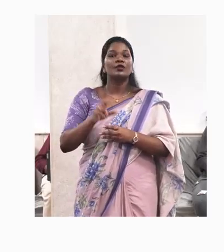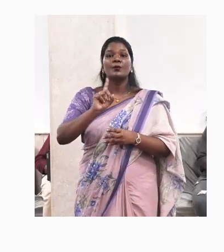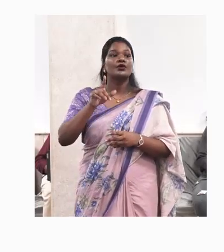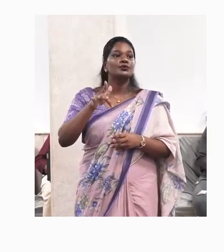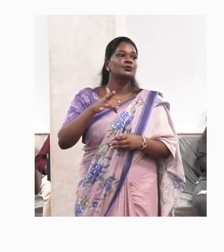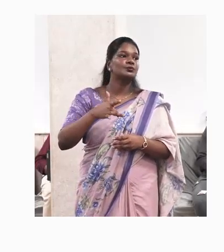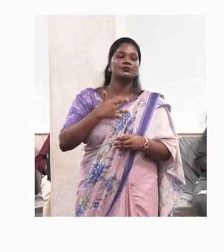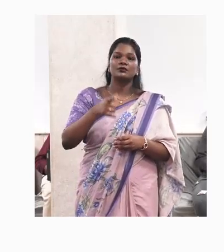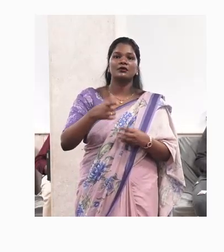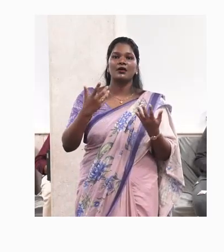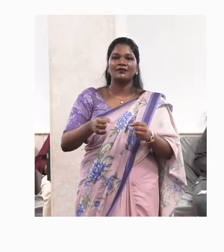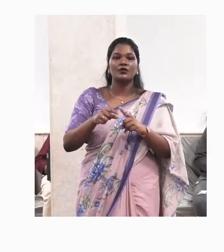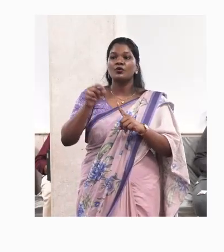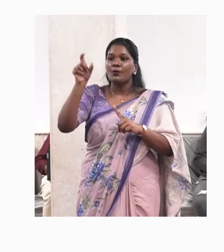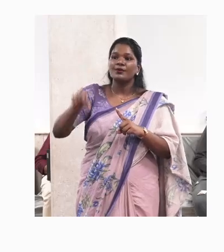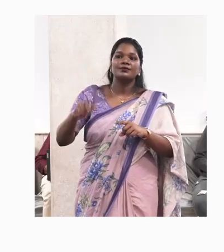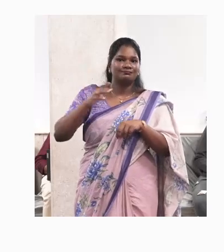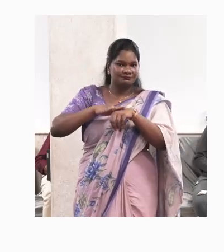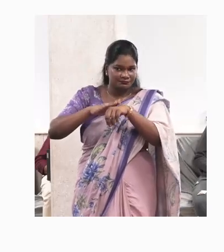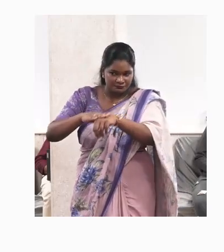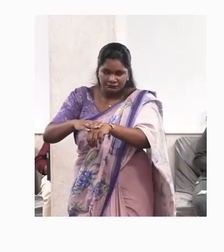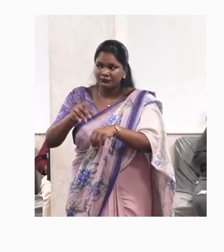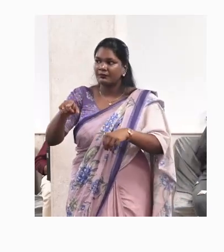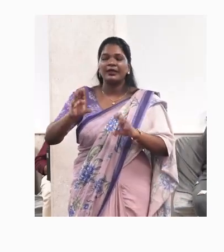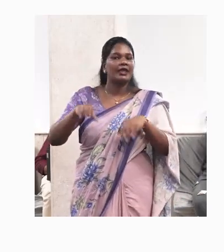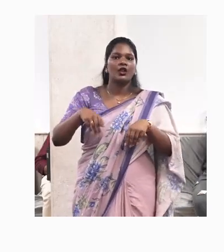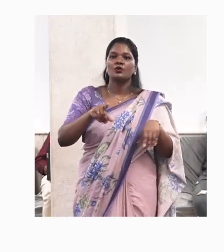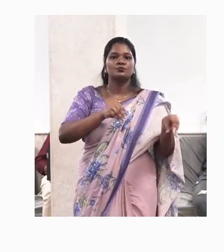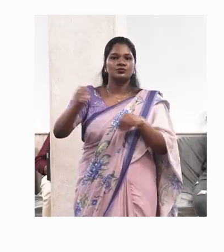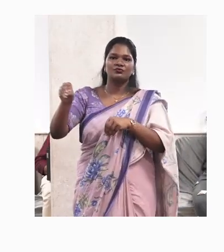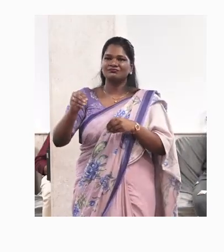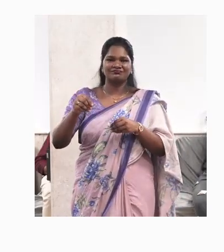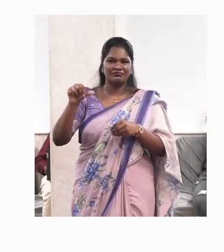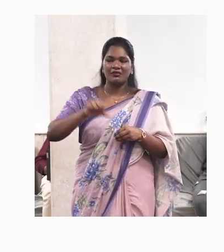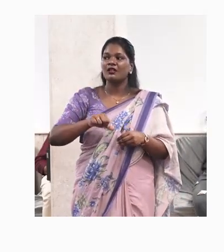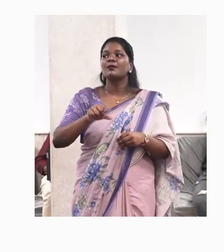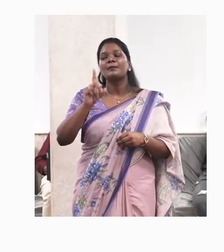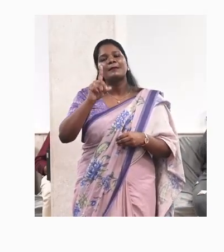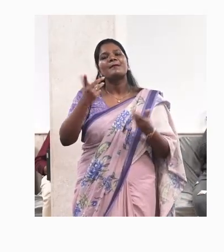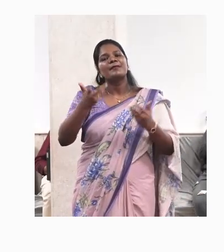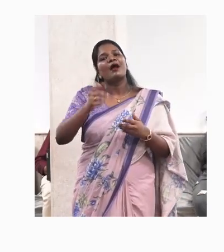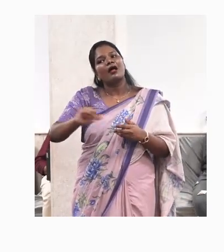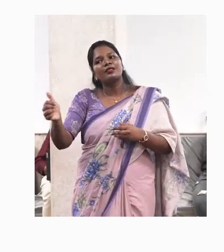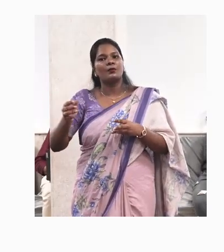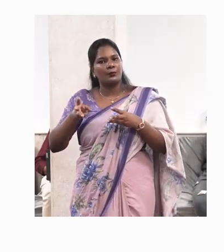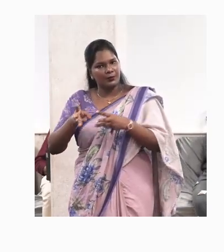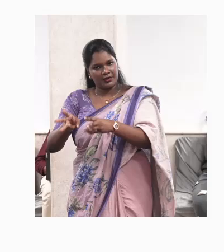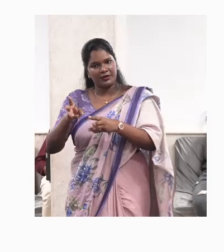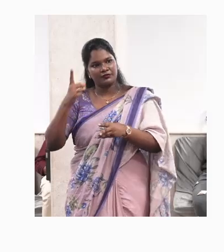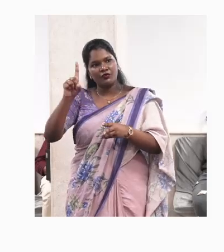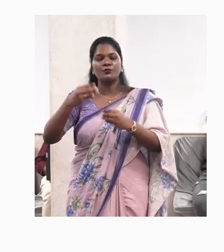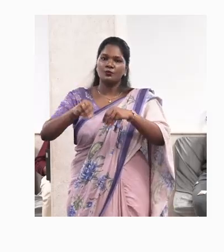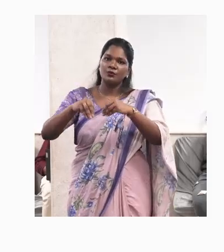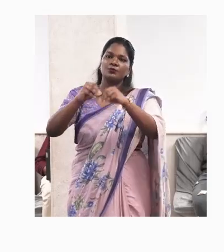as a therapist, maybe cannot move something, maybe there are other situations, more